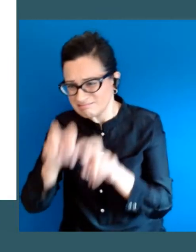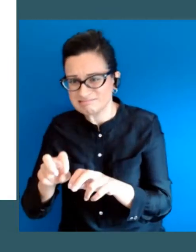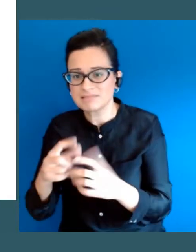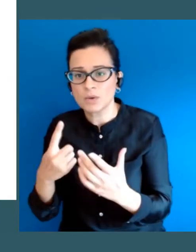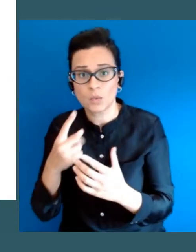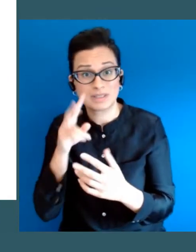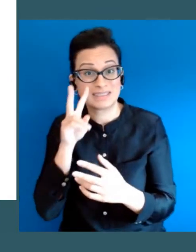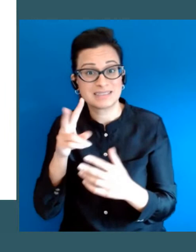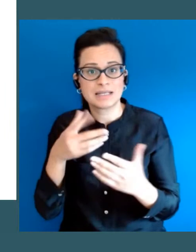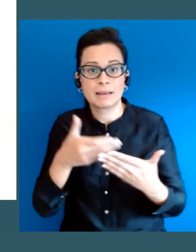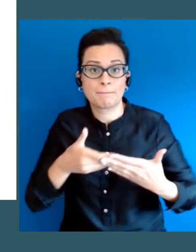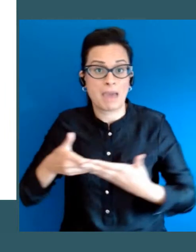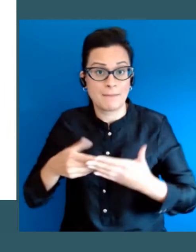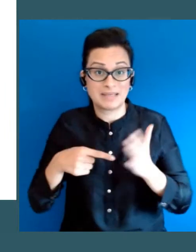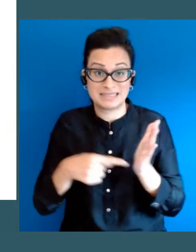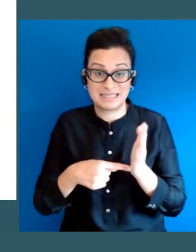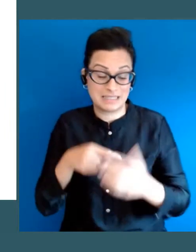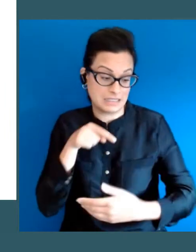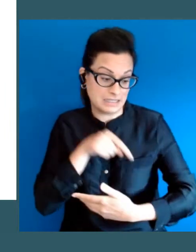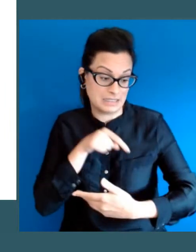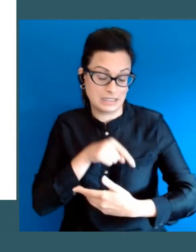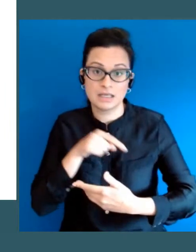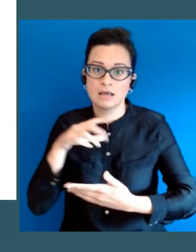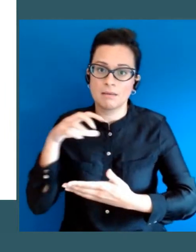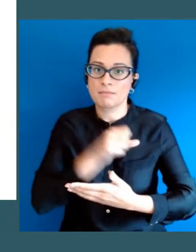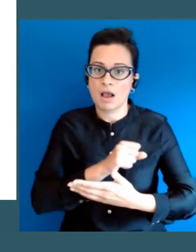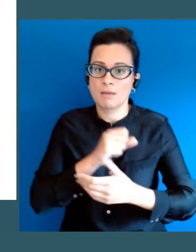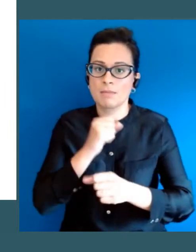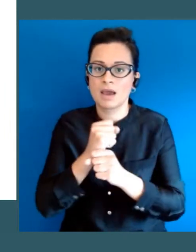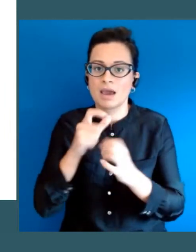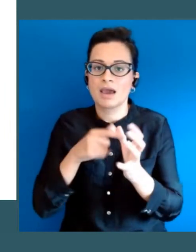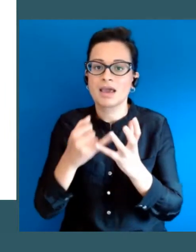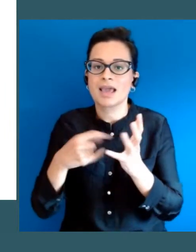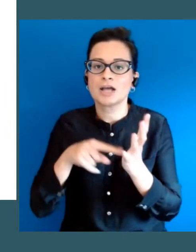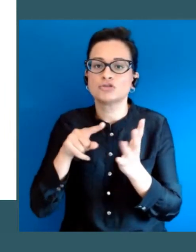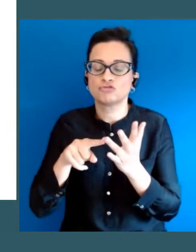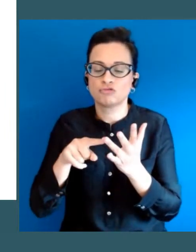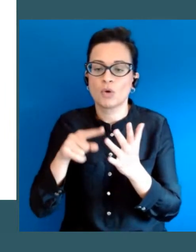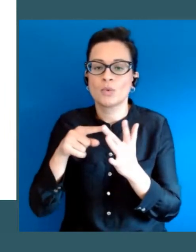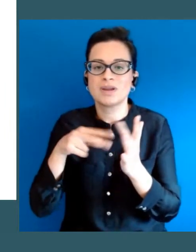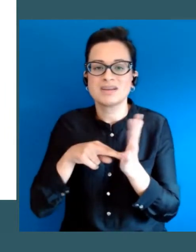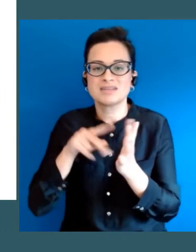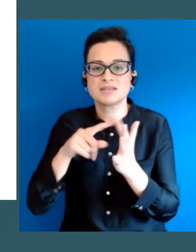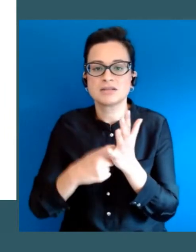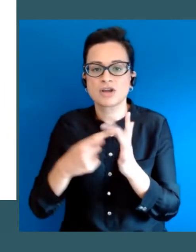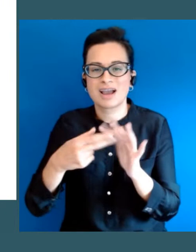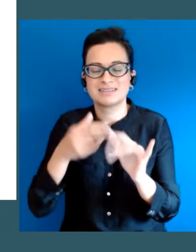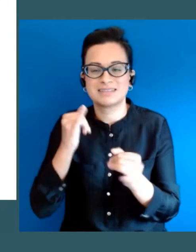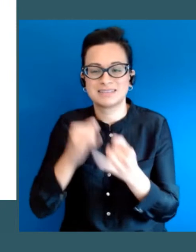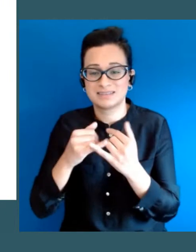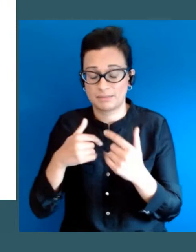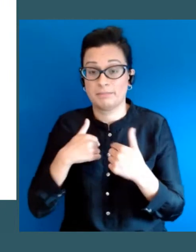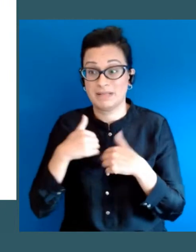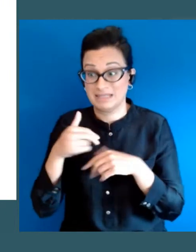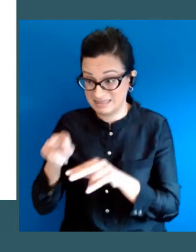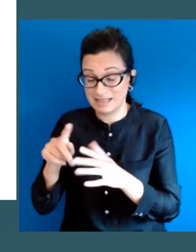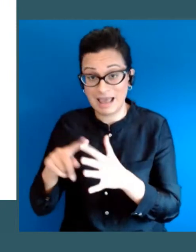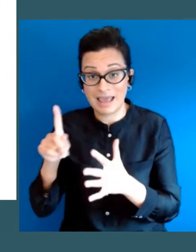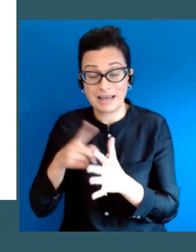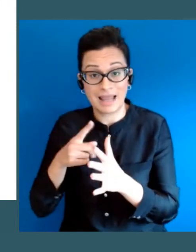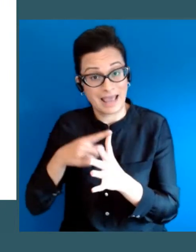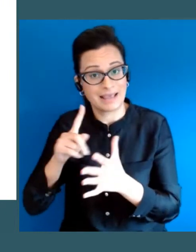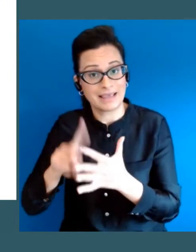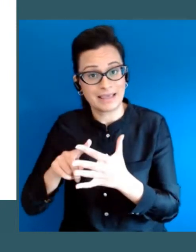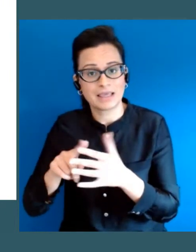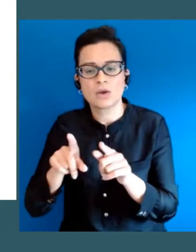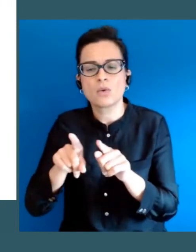he got diagnosed with gastroenteritis, and this is quite classic that I've seen in A&E, and also sepsis quite often